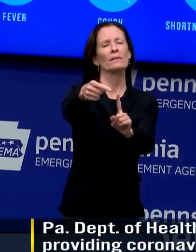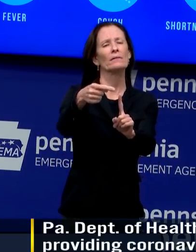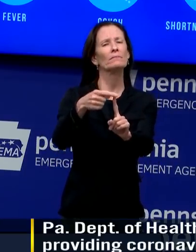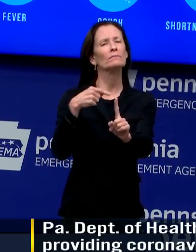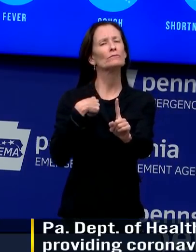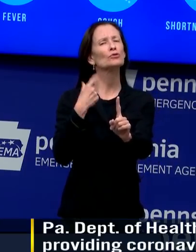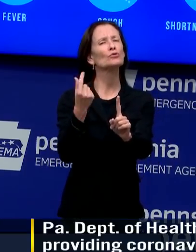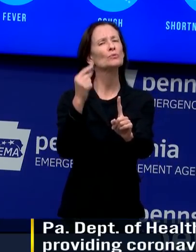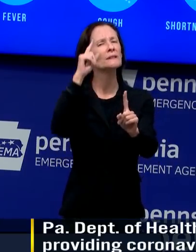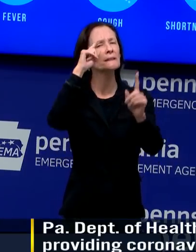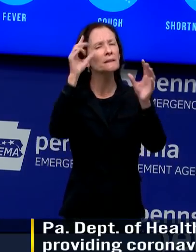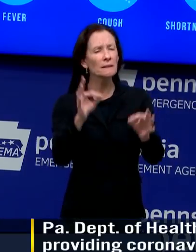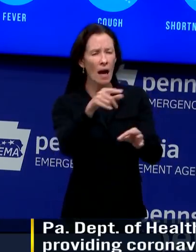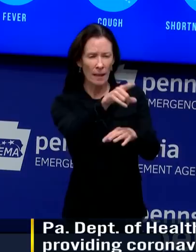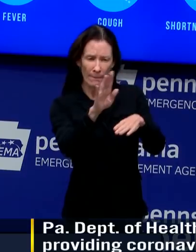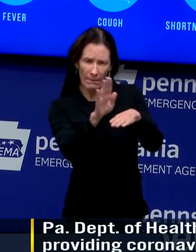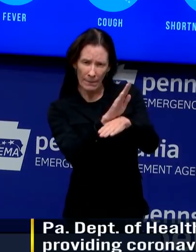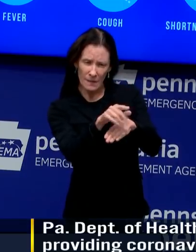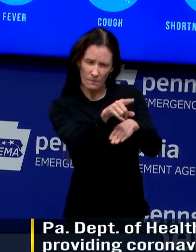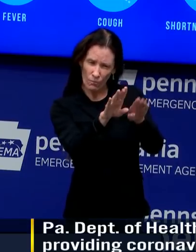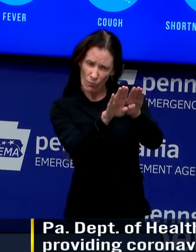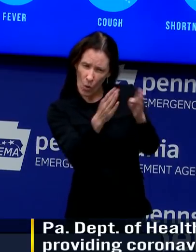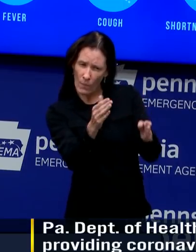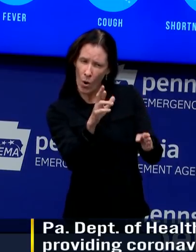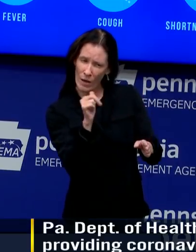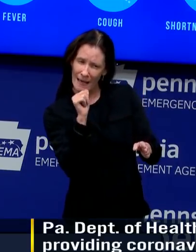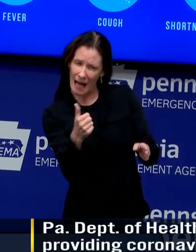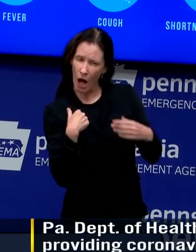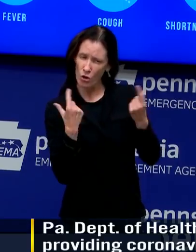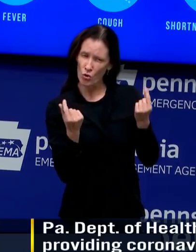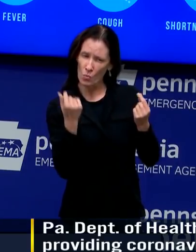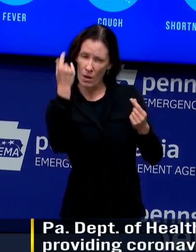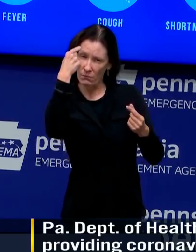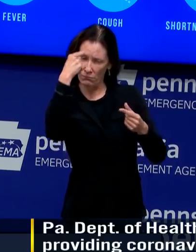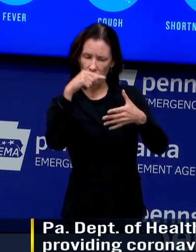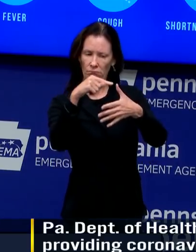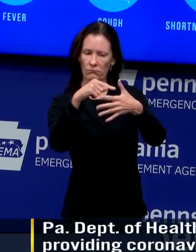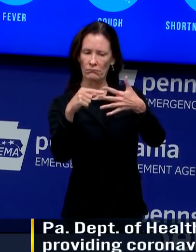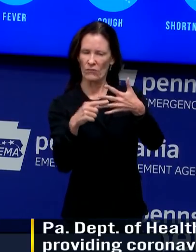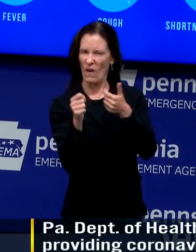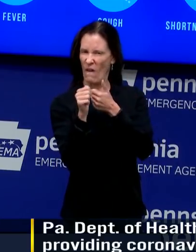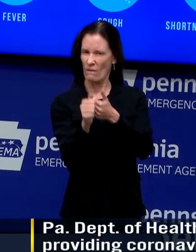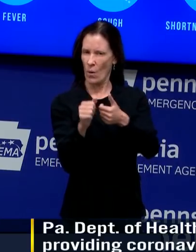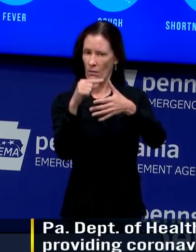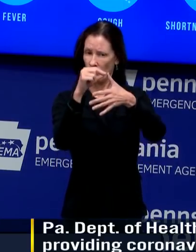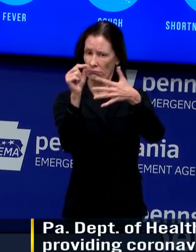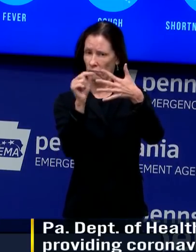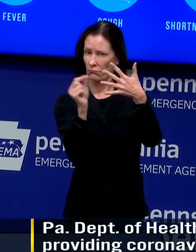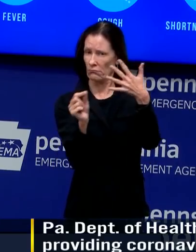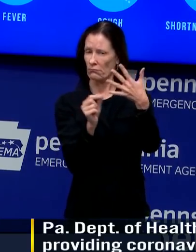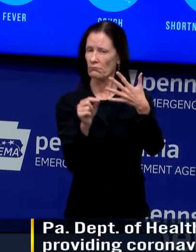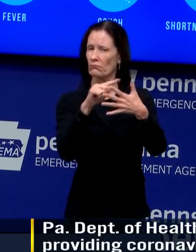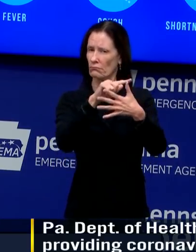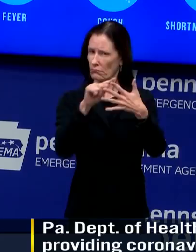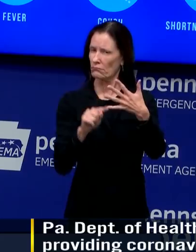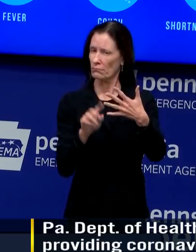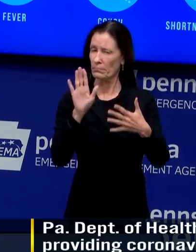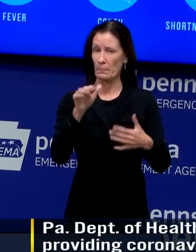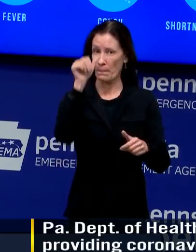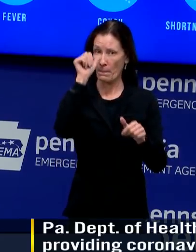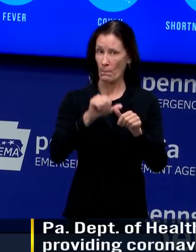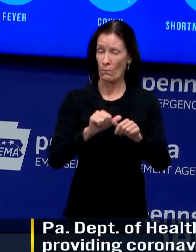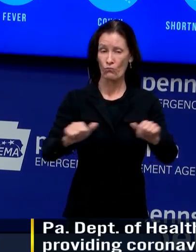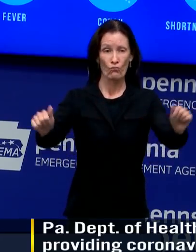next. As I've said before, we will not just be flipping a switch and going from closed to open. And ultimately,